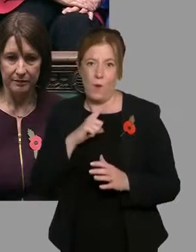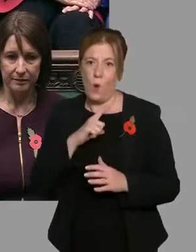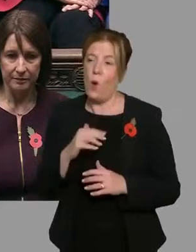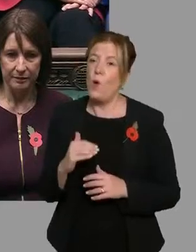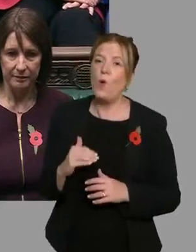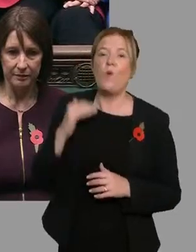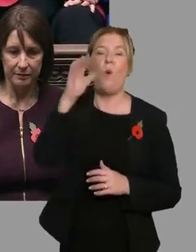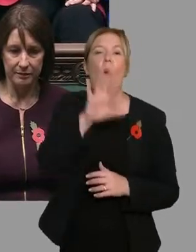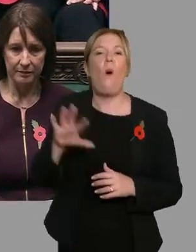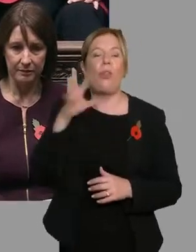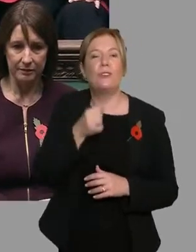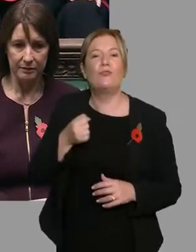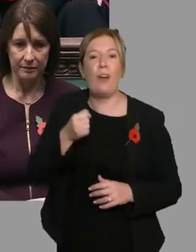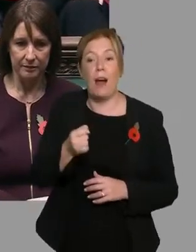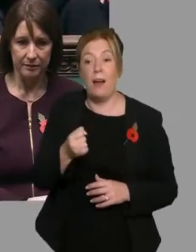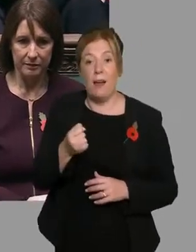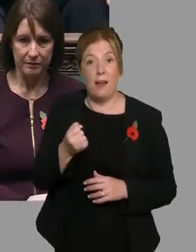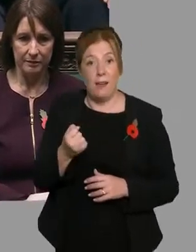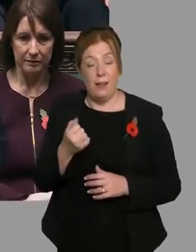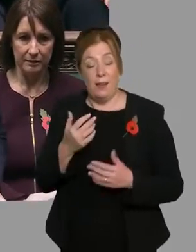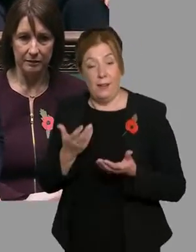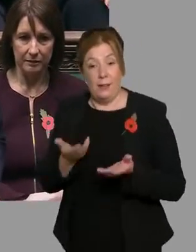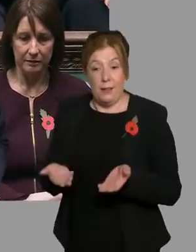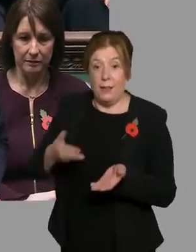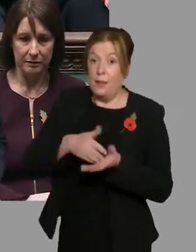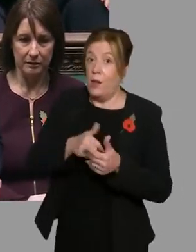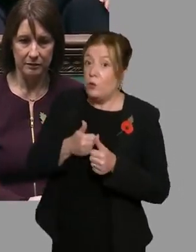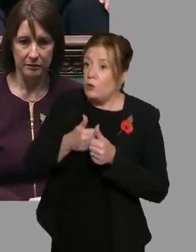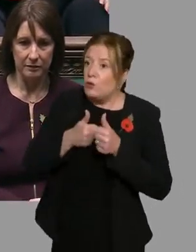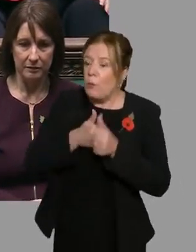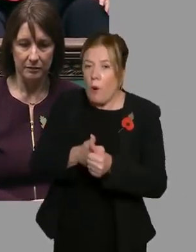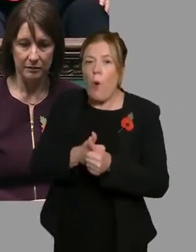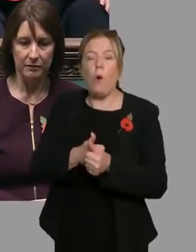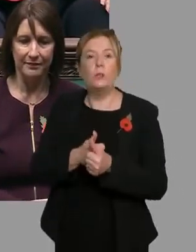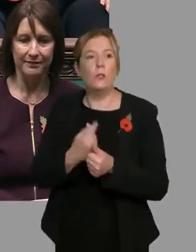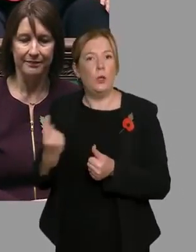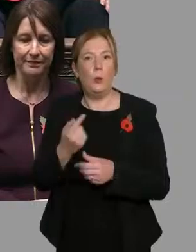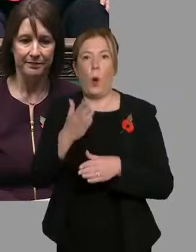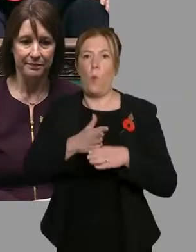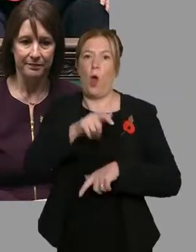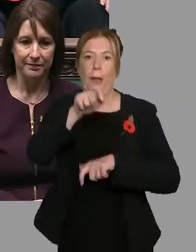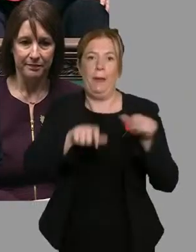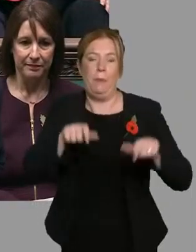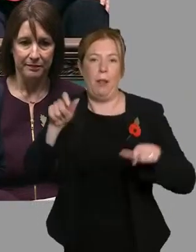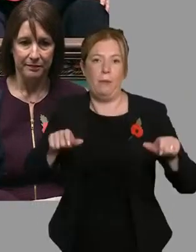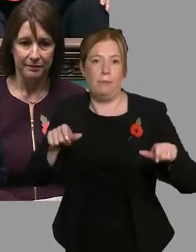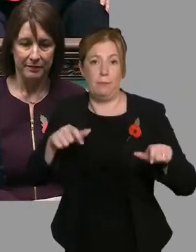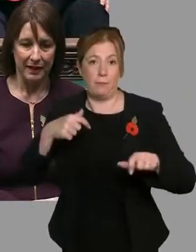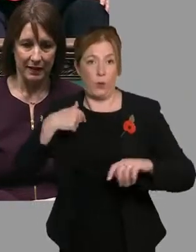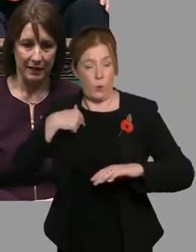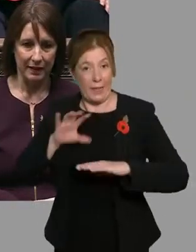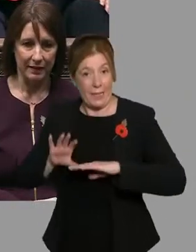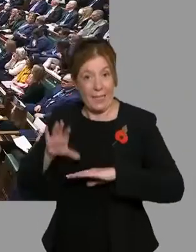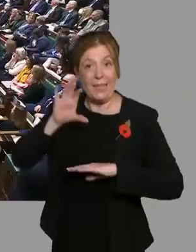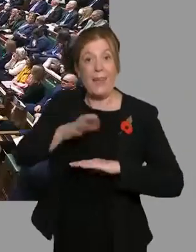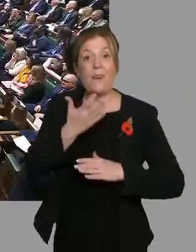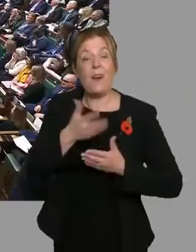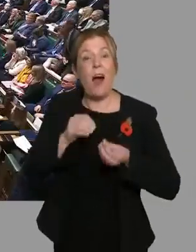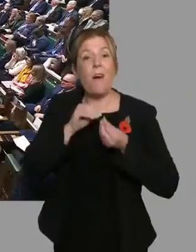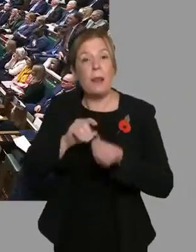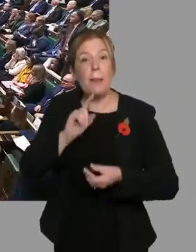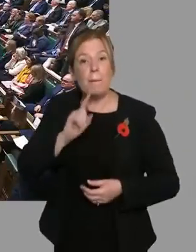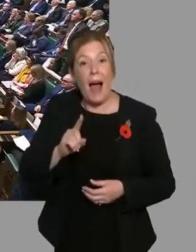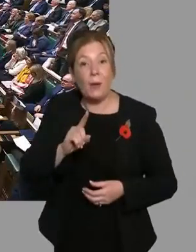everyday journeys for working people. By restoring economic stability, increasing investment, we're taking our country forward. Victoria